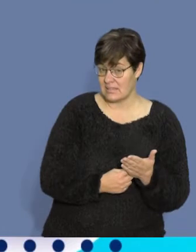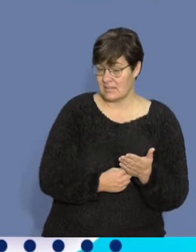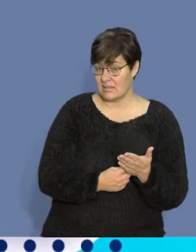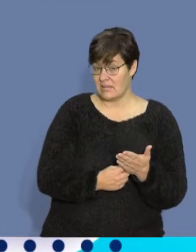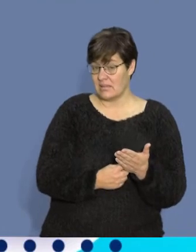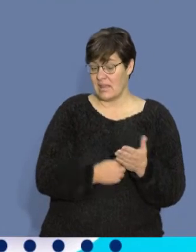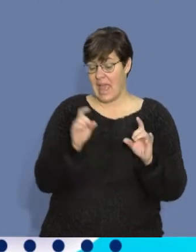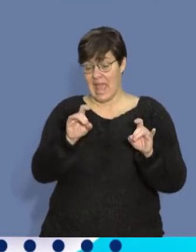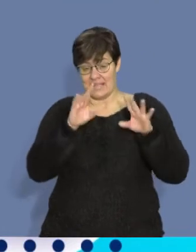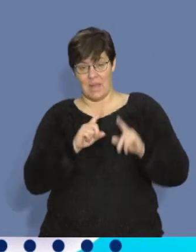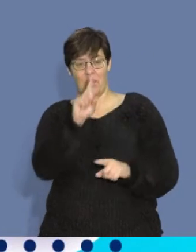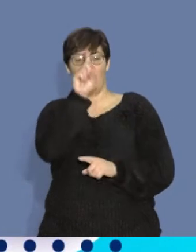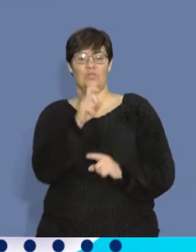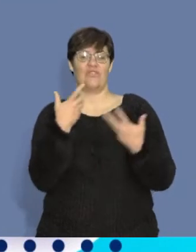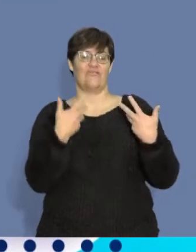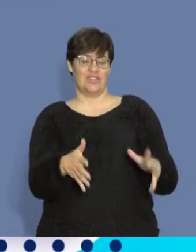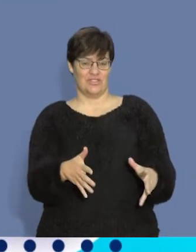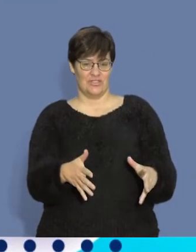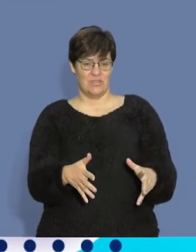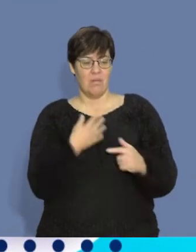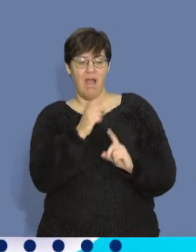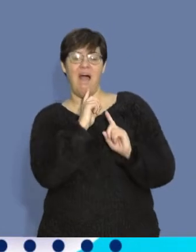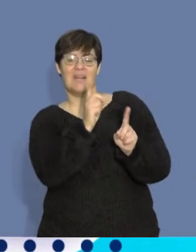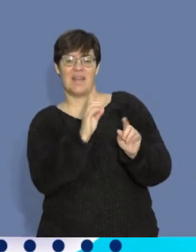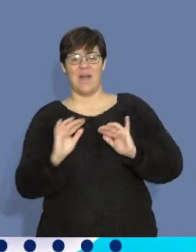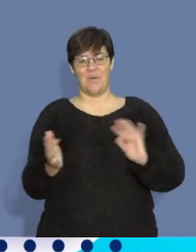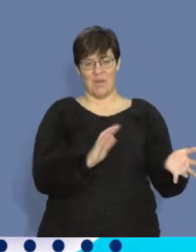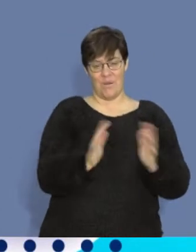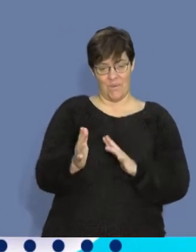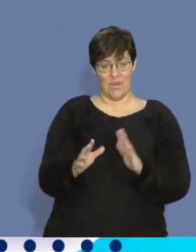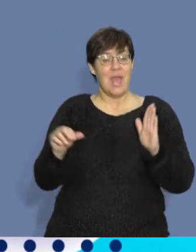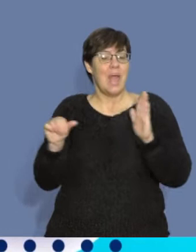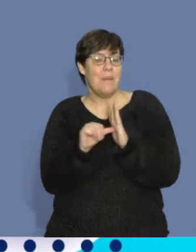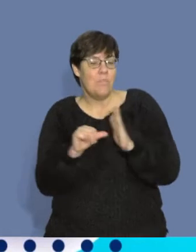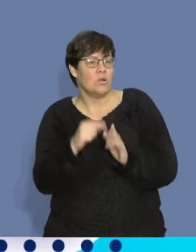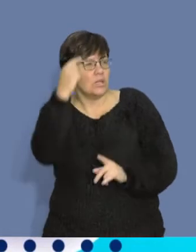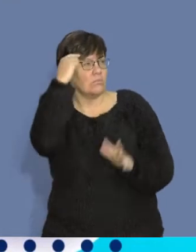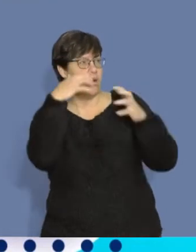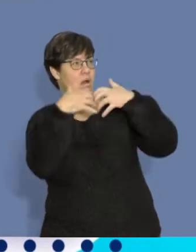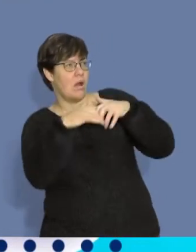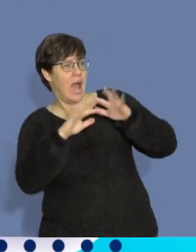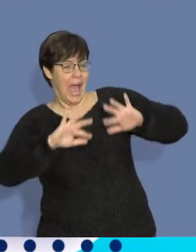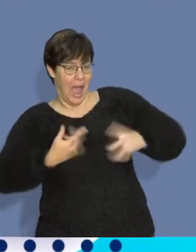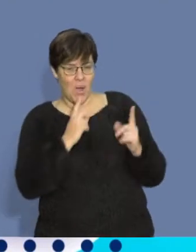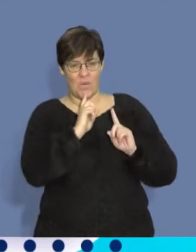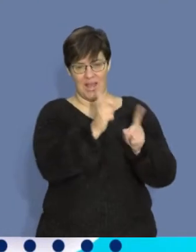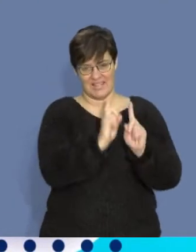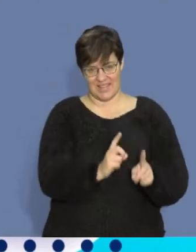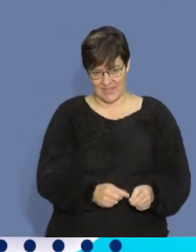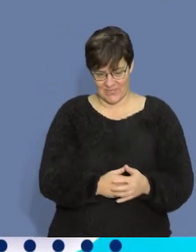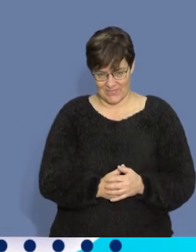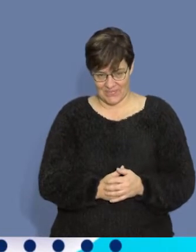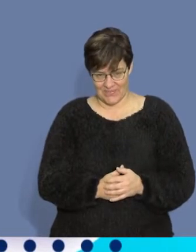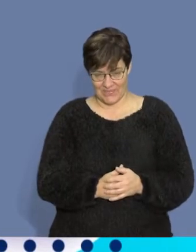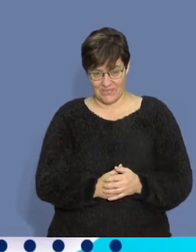discussed a possible examination question with you, and we've discussed key factors that are important for you